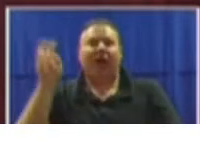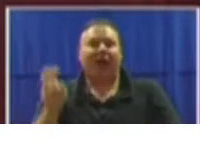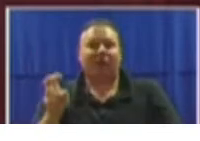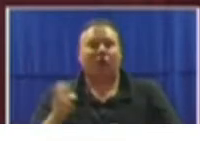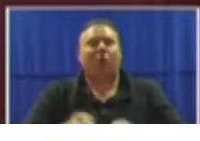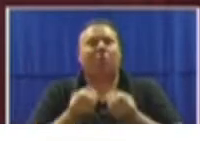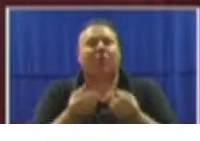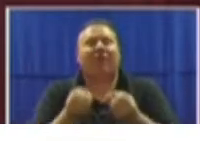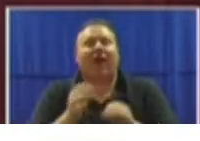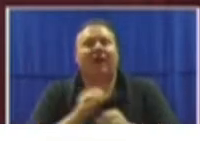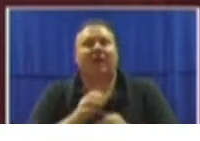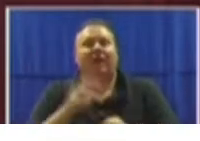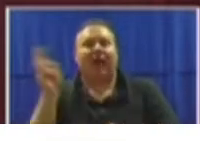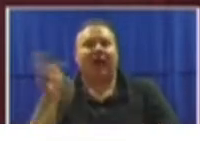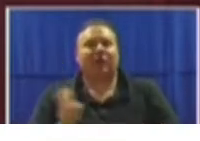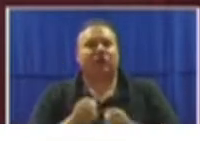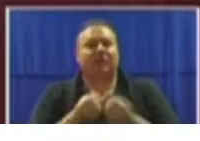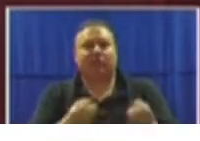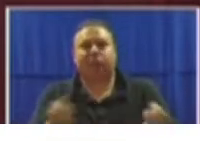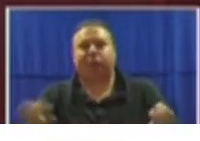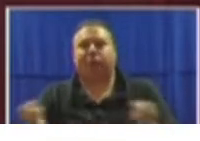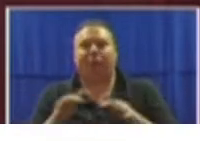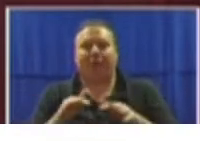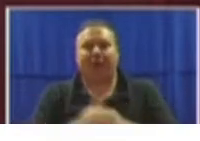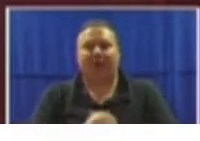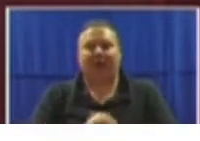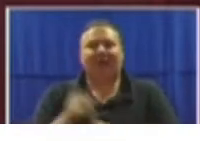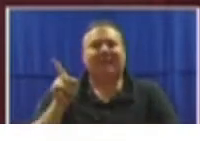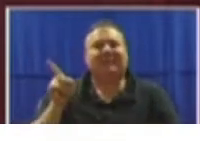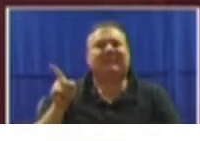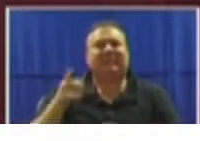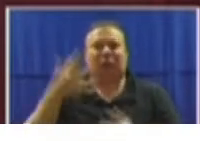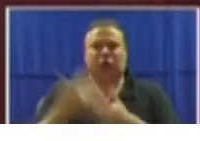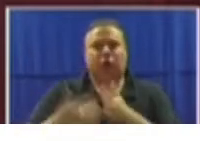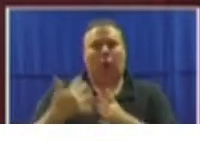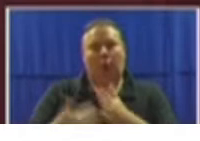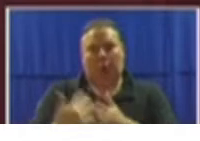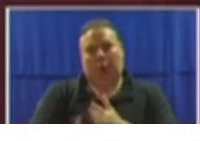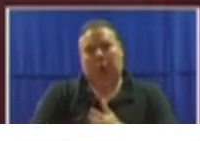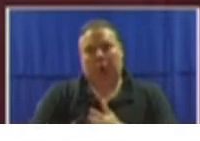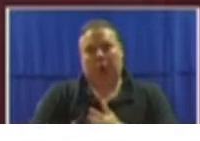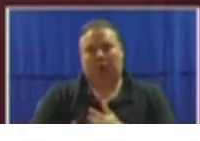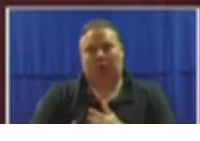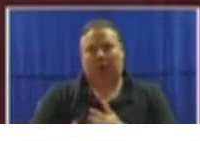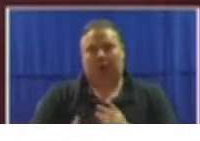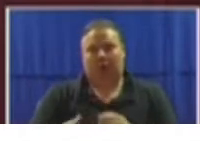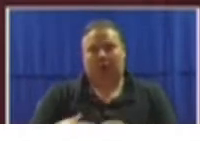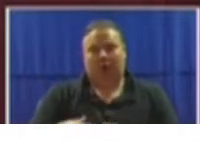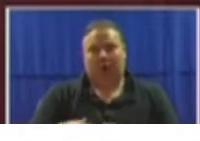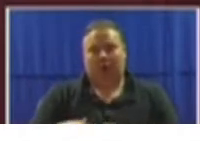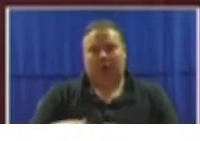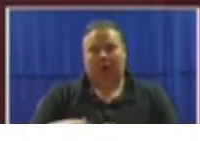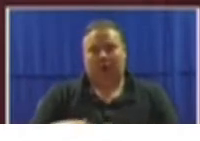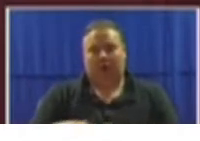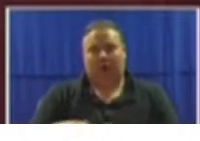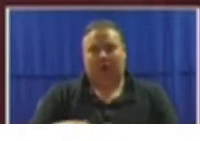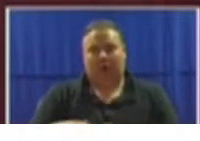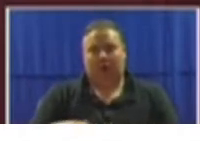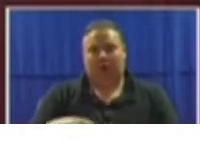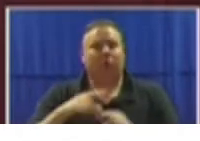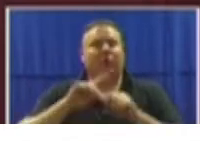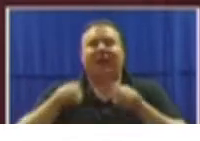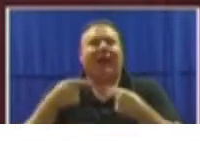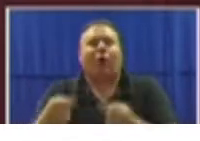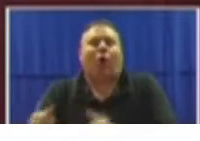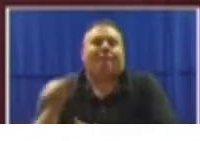for our people. It has become a joke which we are unable to get it to its former stage